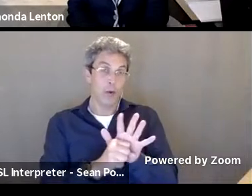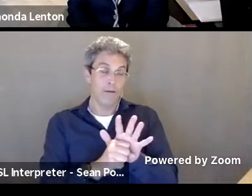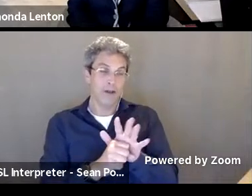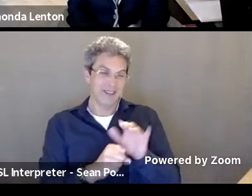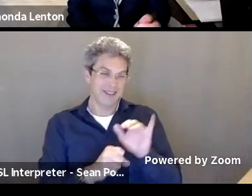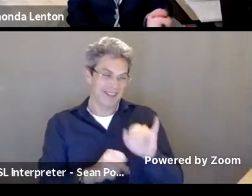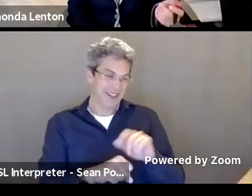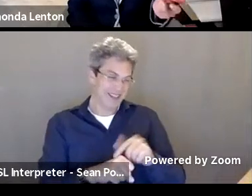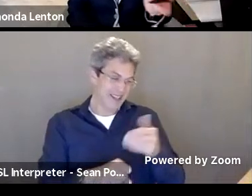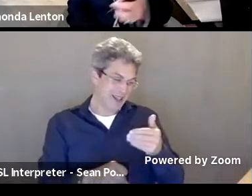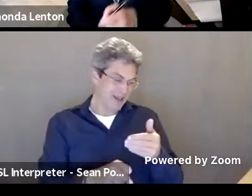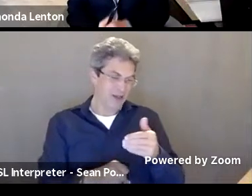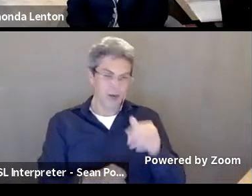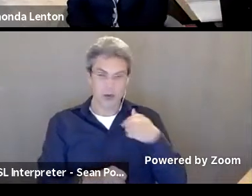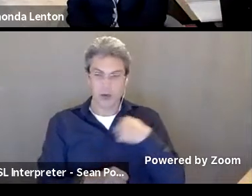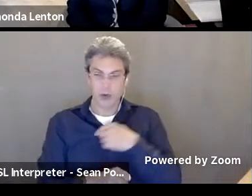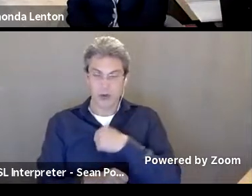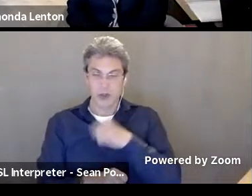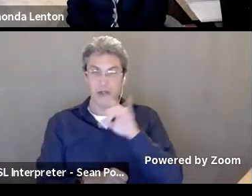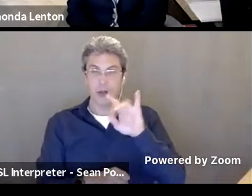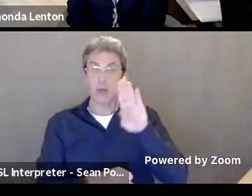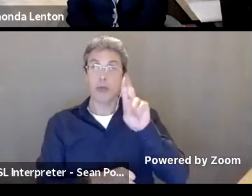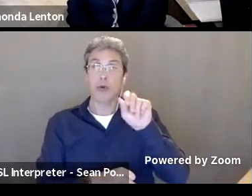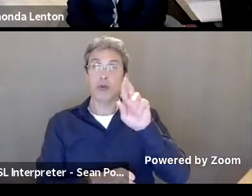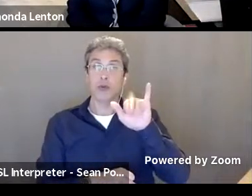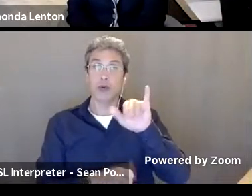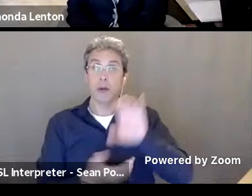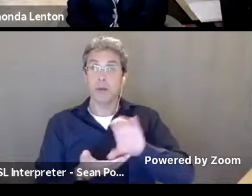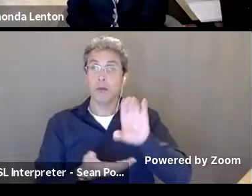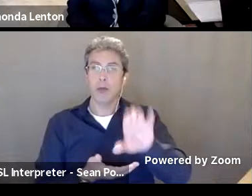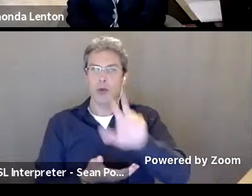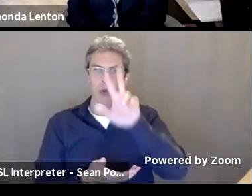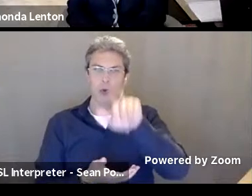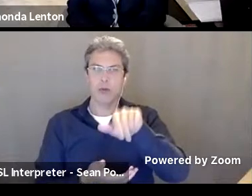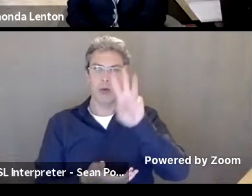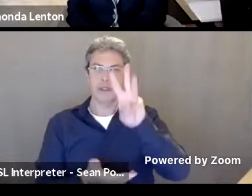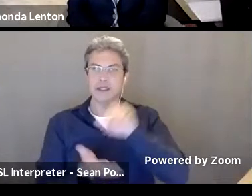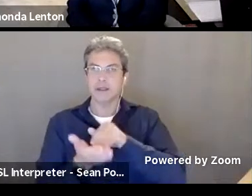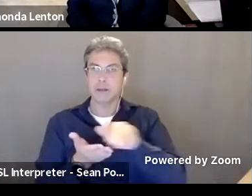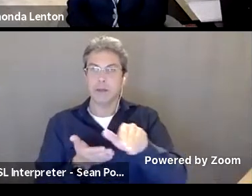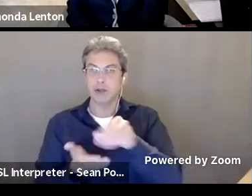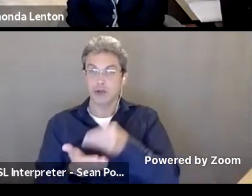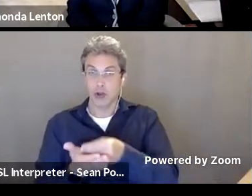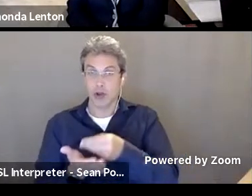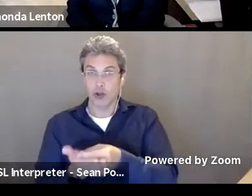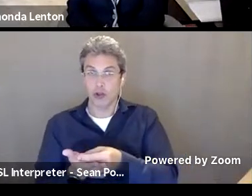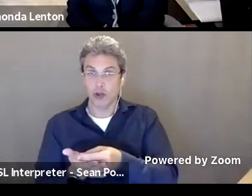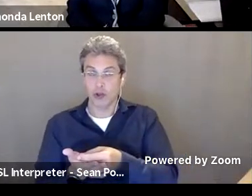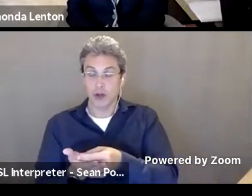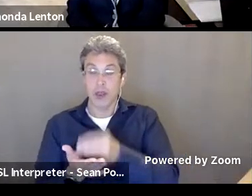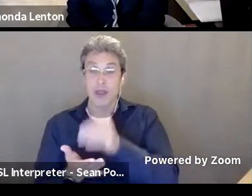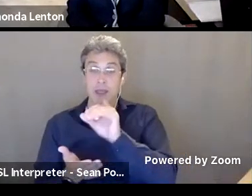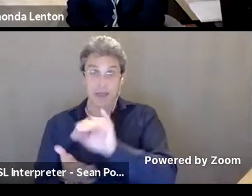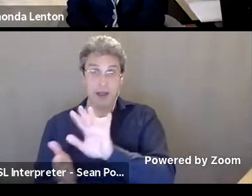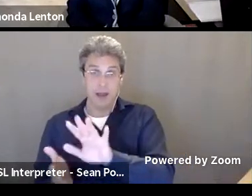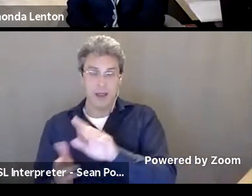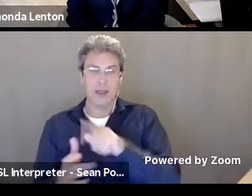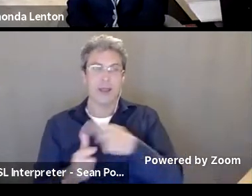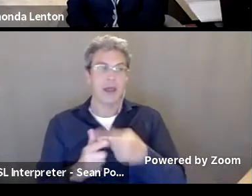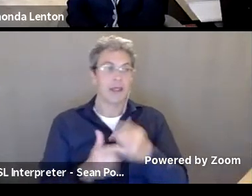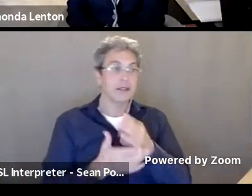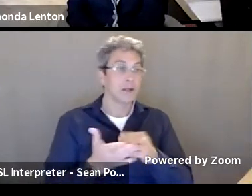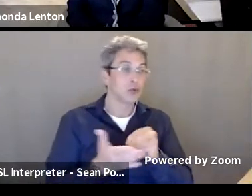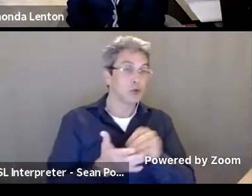million in bursary, but then COVID hit and we realized our students who were counting on paying their